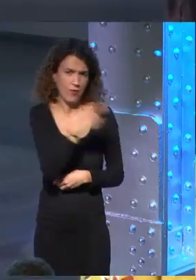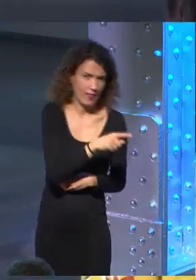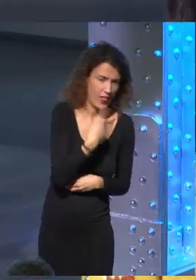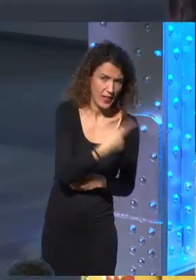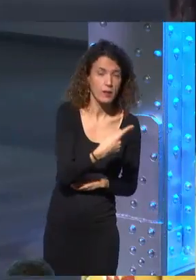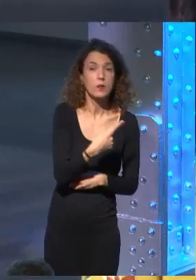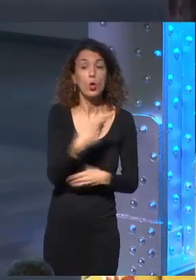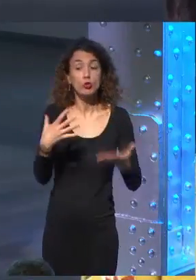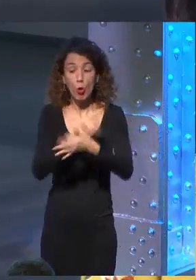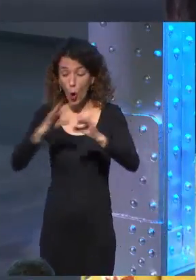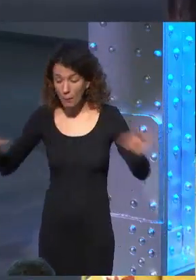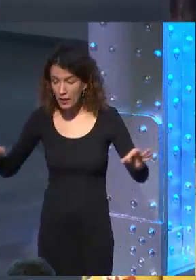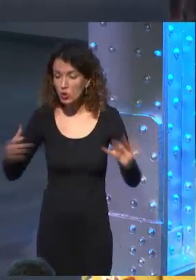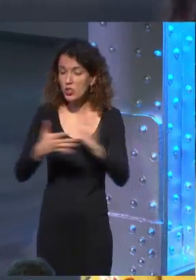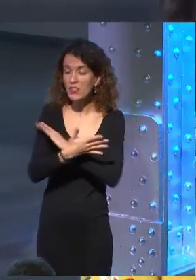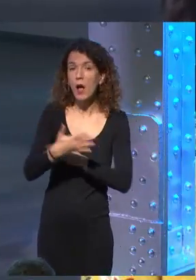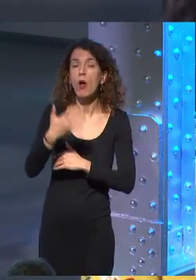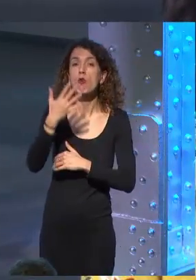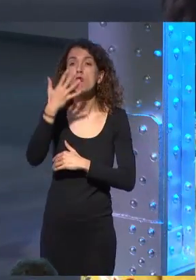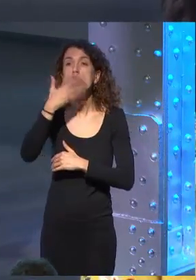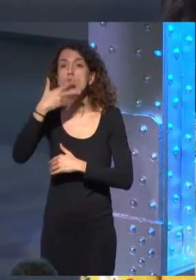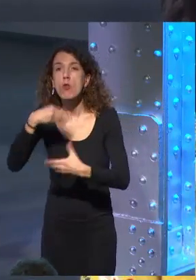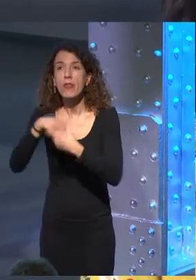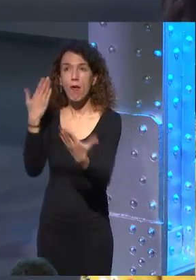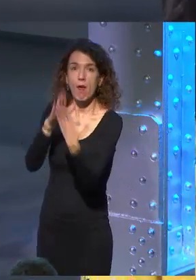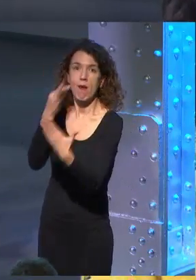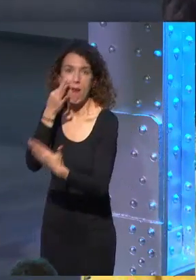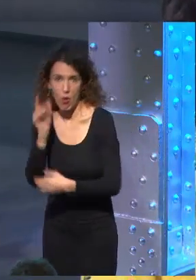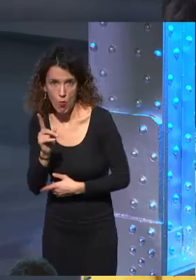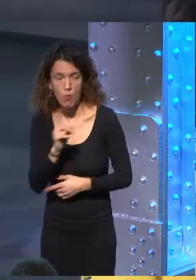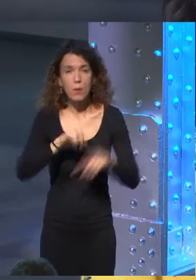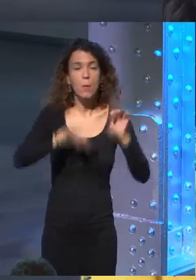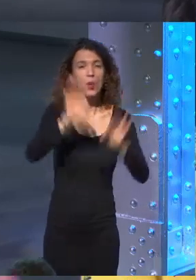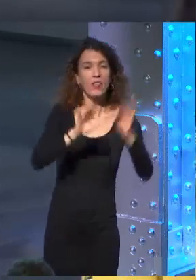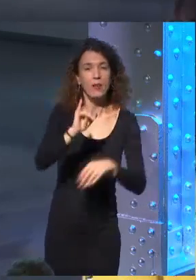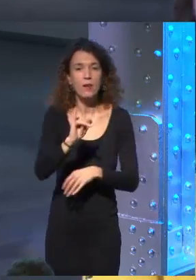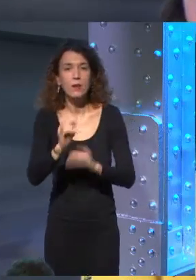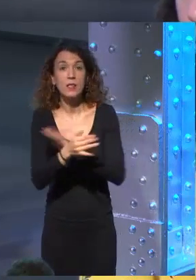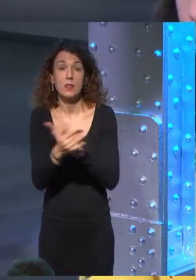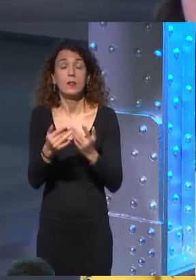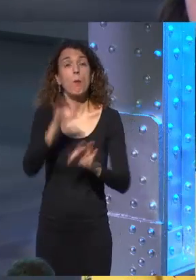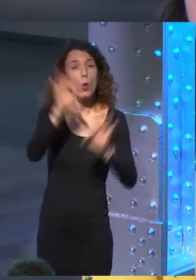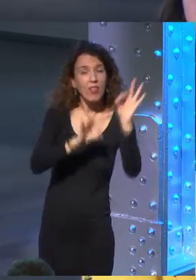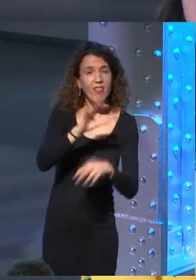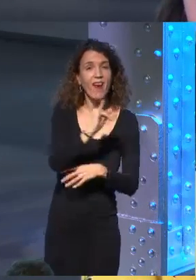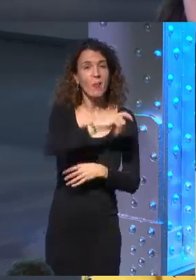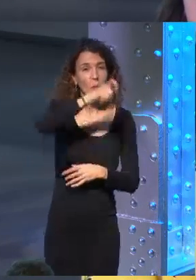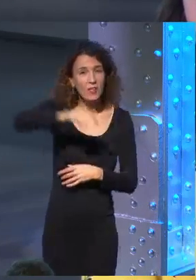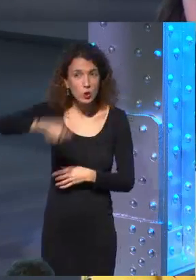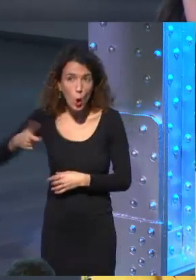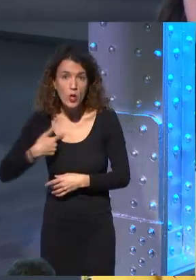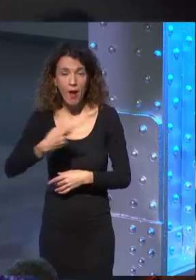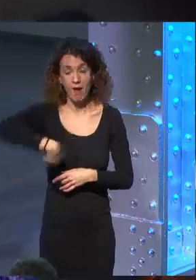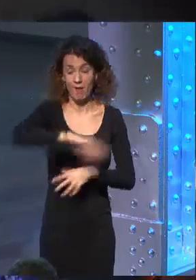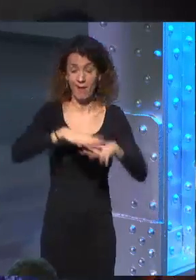example, Manuela's account is private, but maybe not all her friends are people that she knows face to face. And one thing